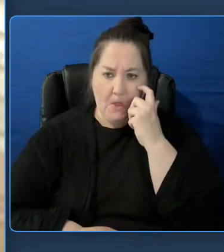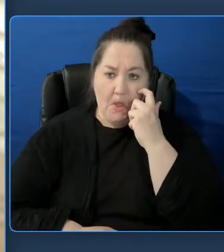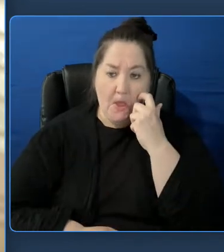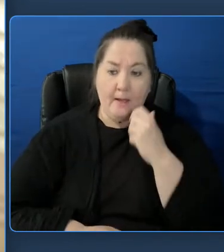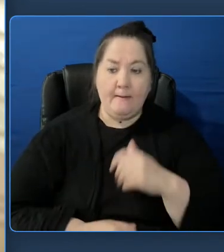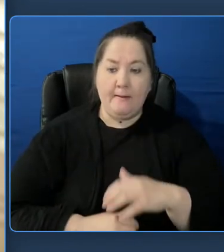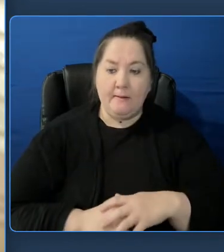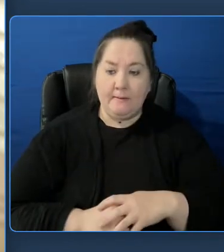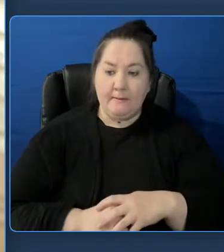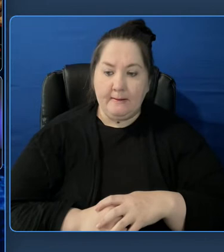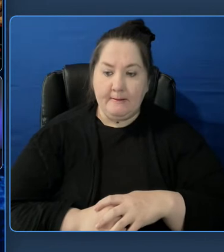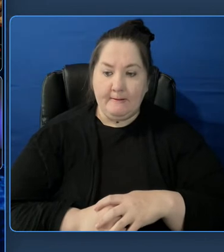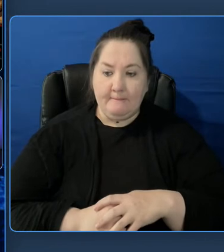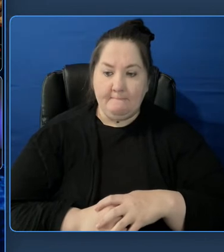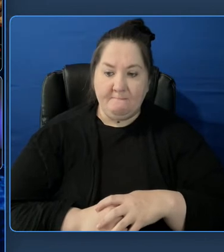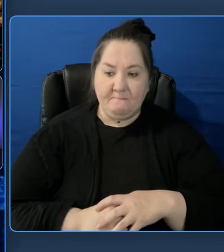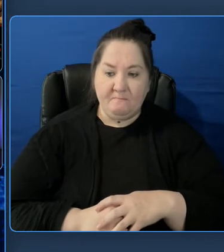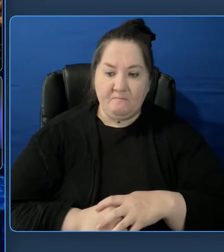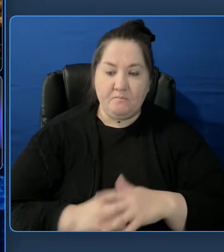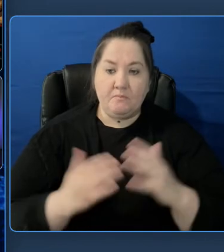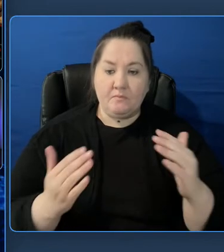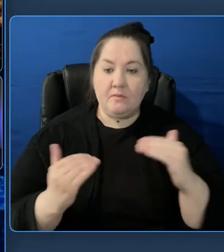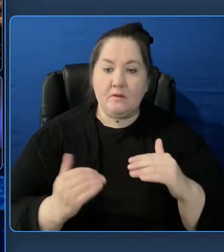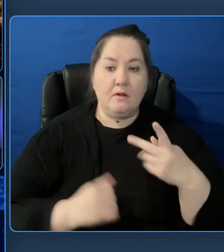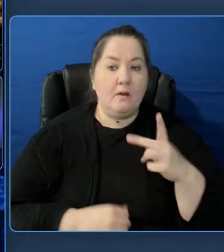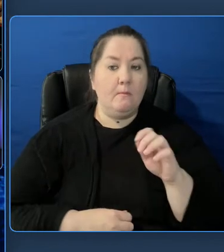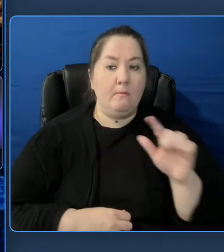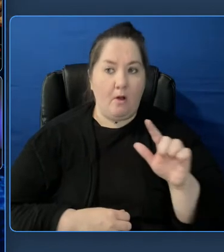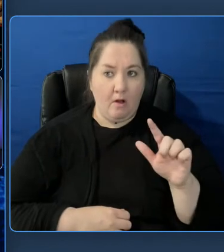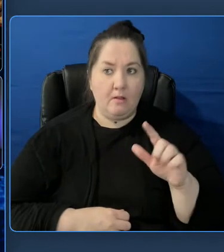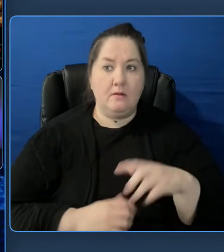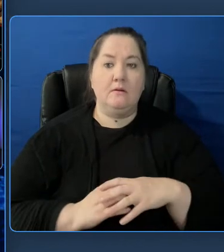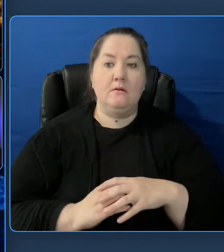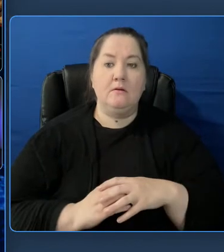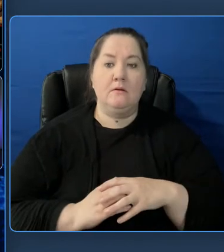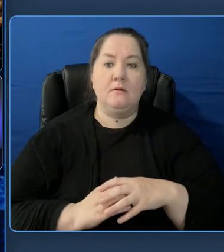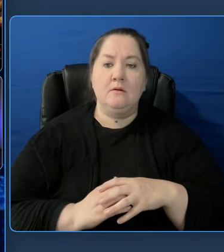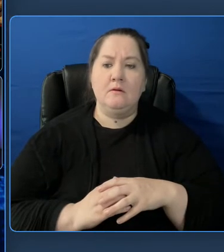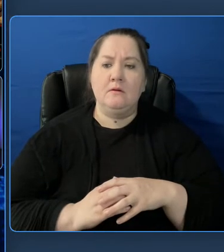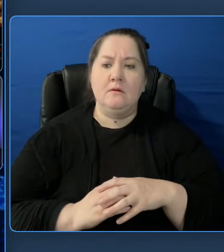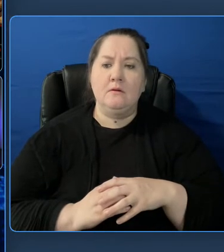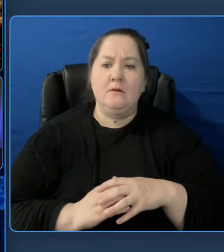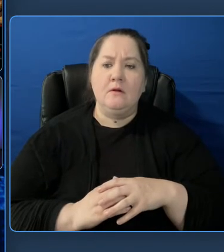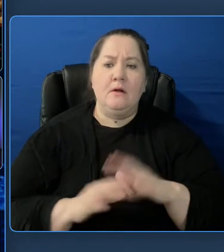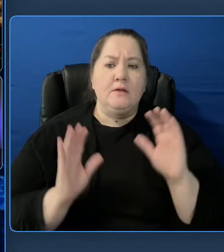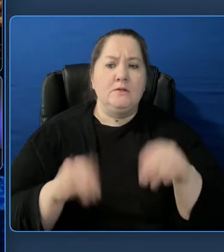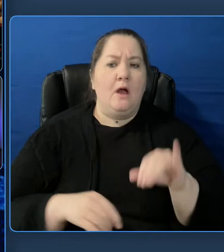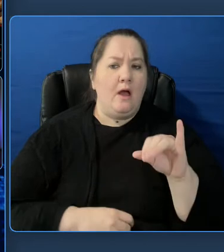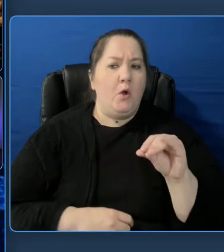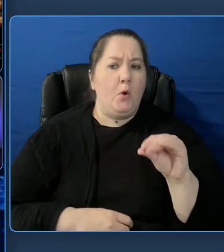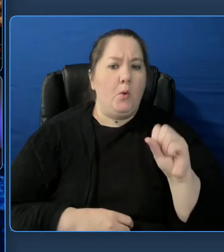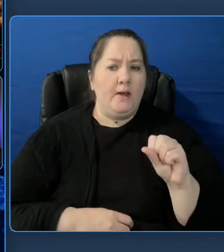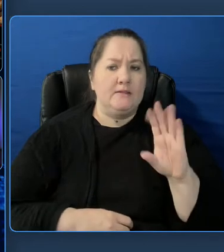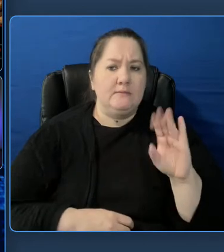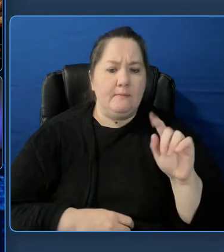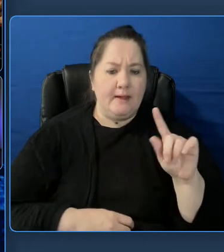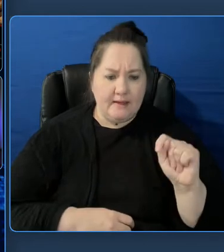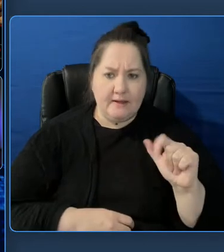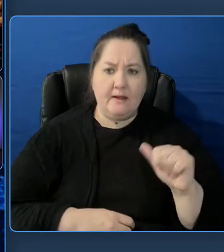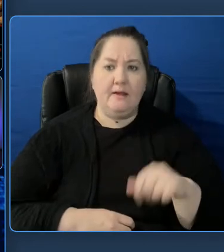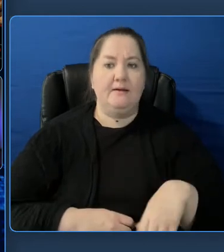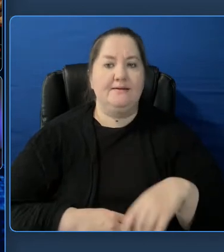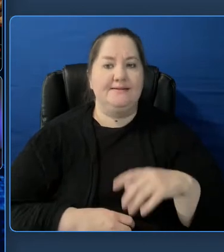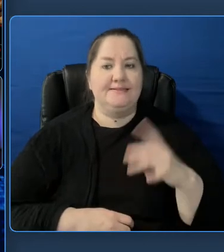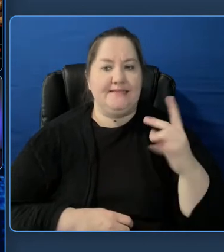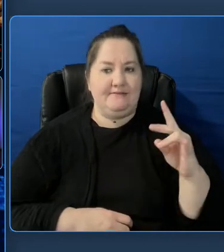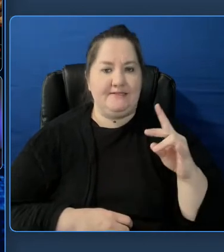Very good. Next question. From Paul Wallace in Austin, Texas. Paul wants to know, I installed iOS beta 17